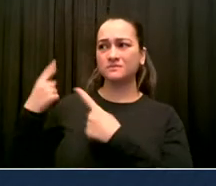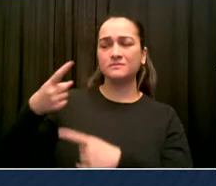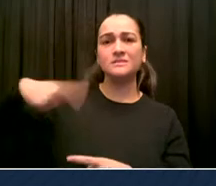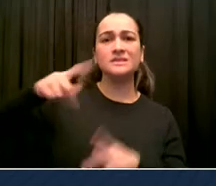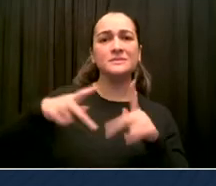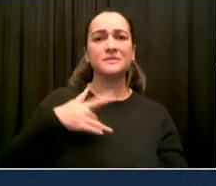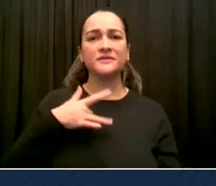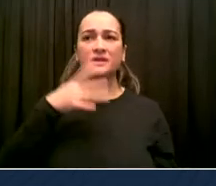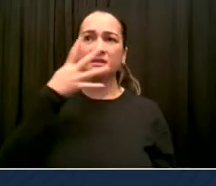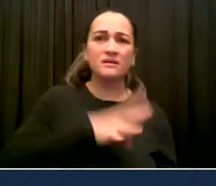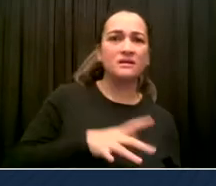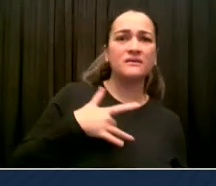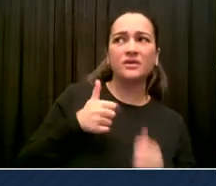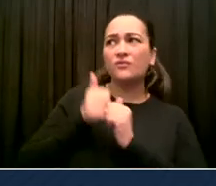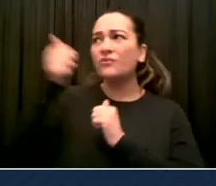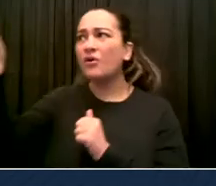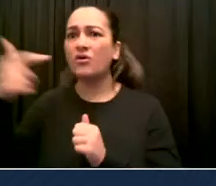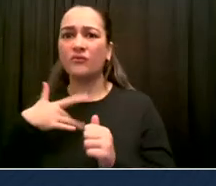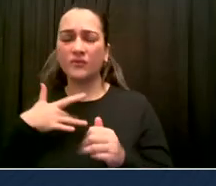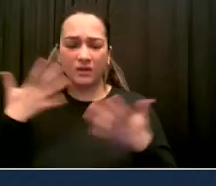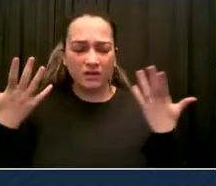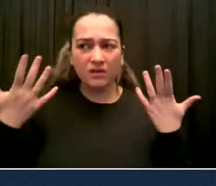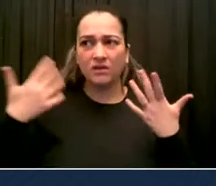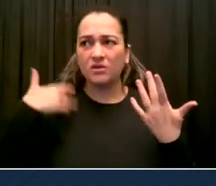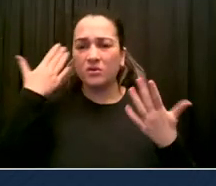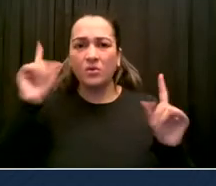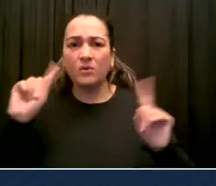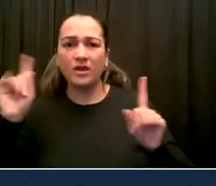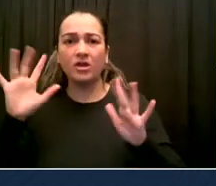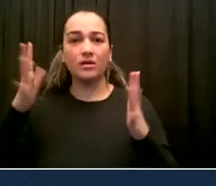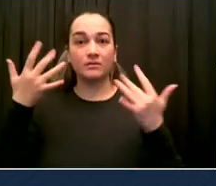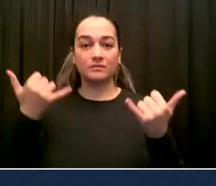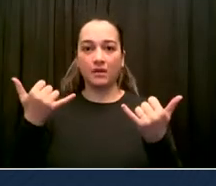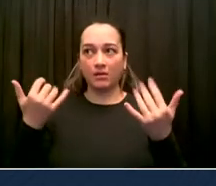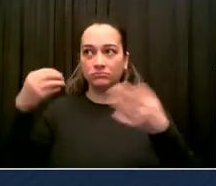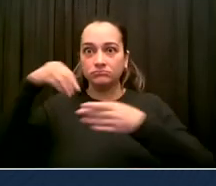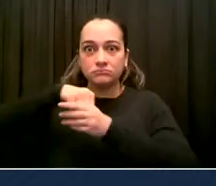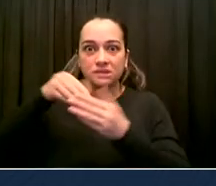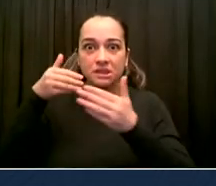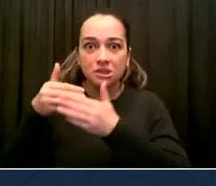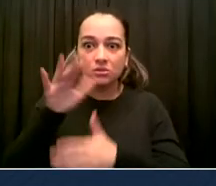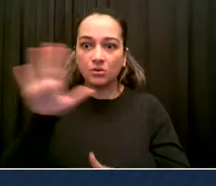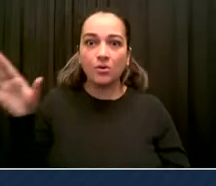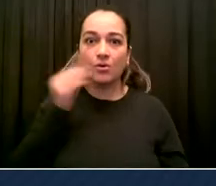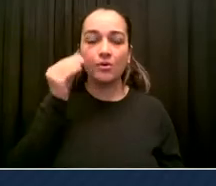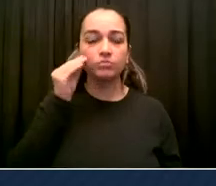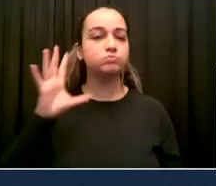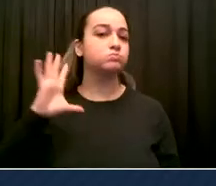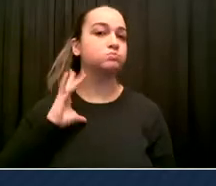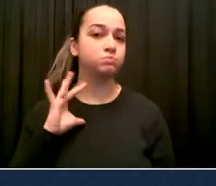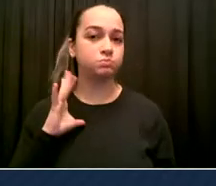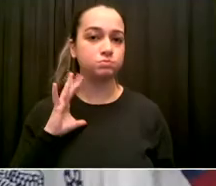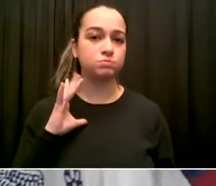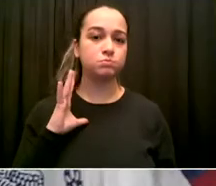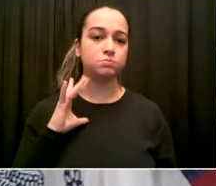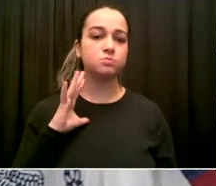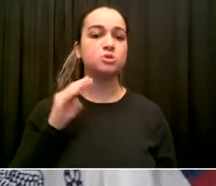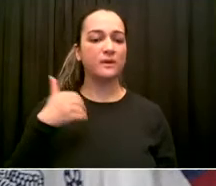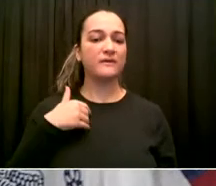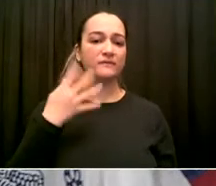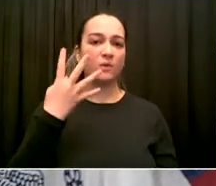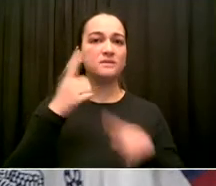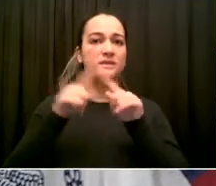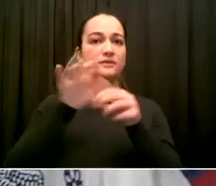happening this weekend. Now, in continuing our effort for equity, we continue to